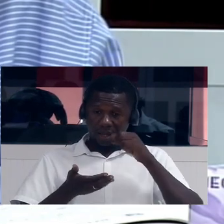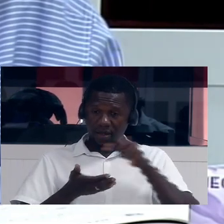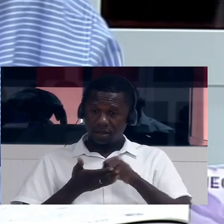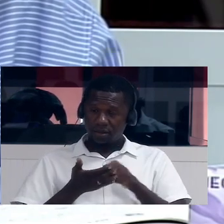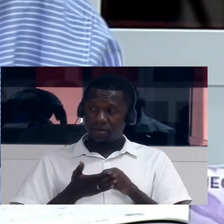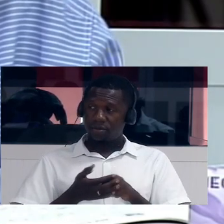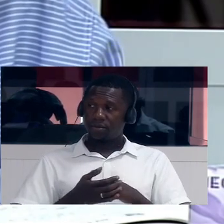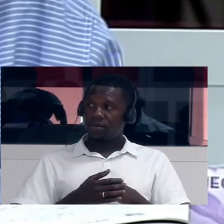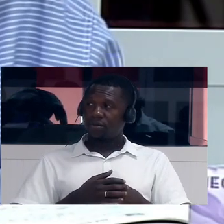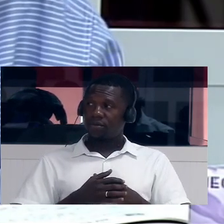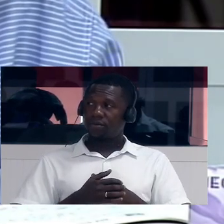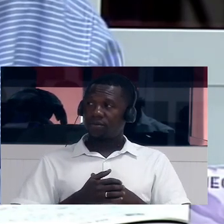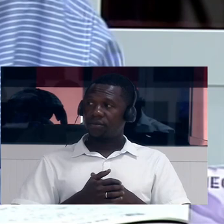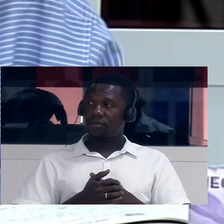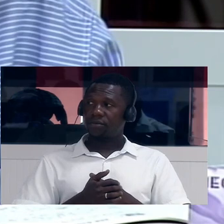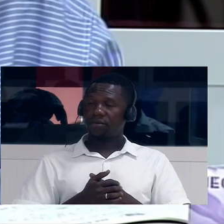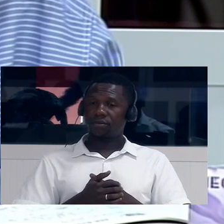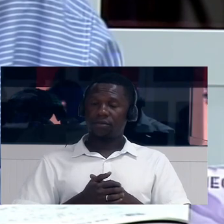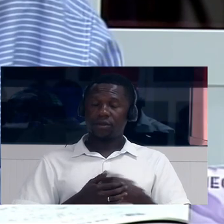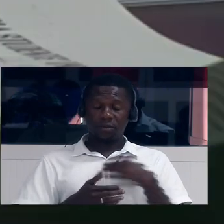I've never seen this one.